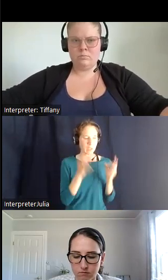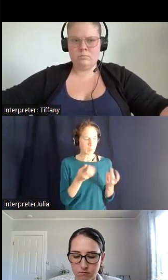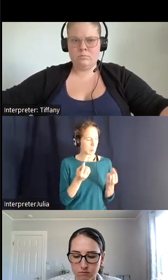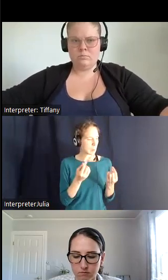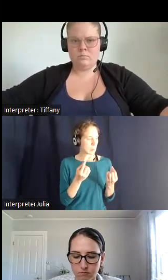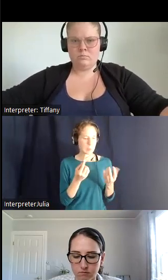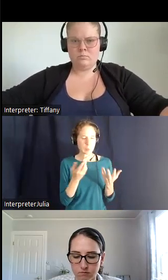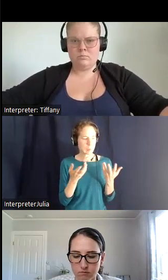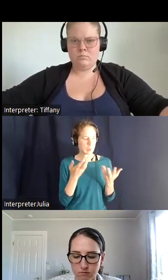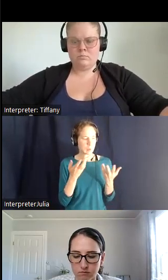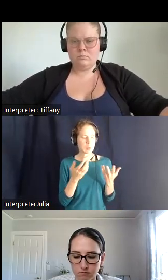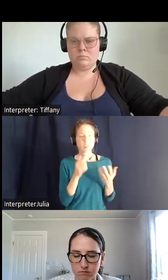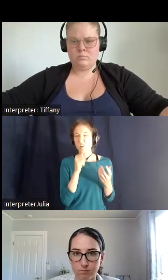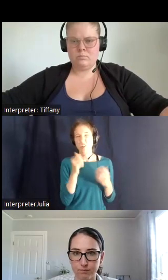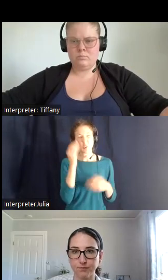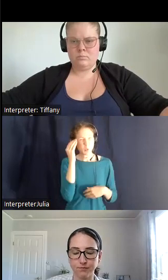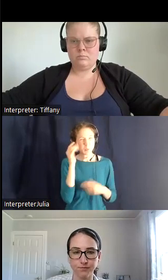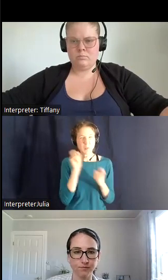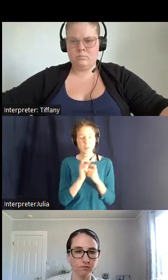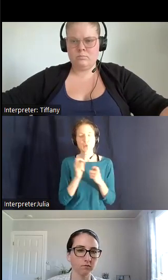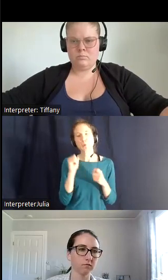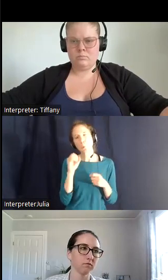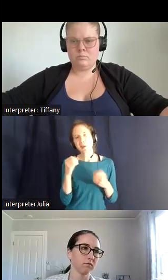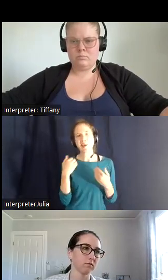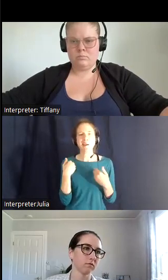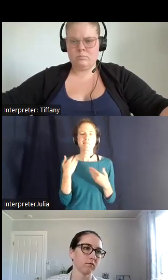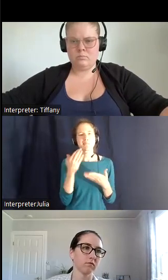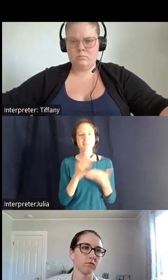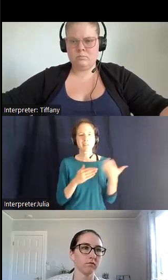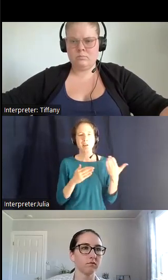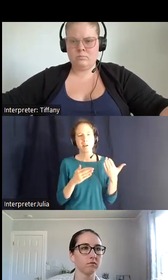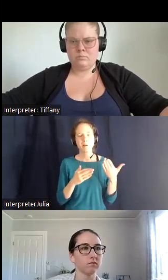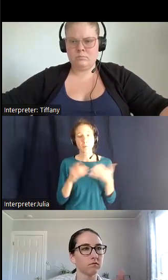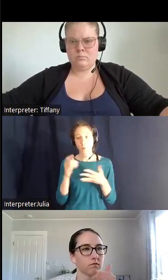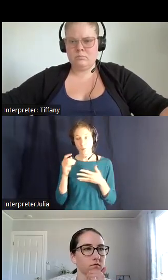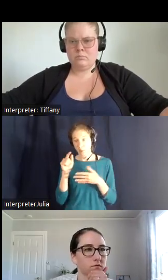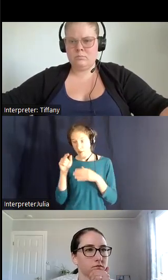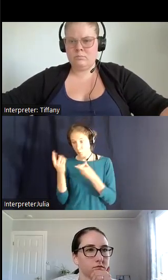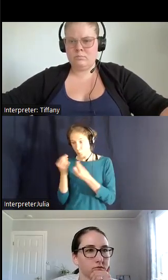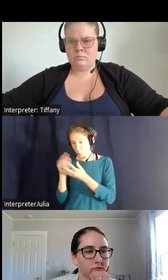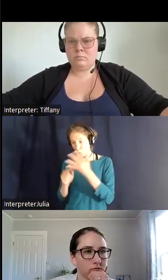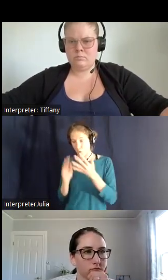were overlapping a lot, and we need to stop that. And